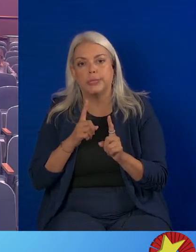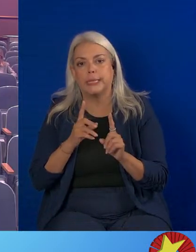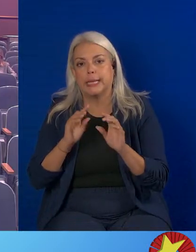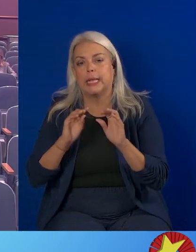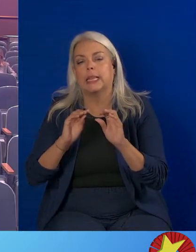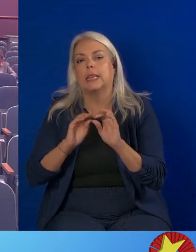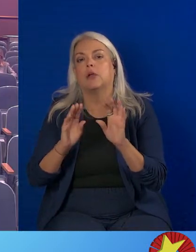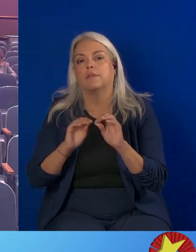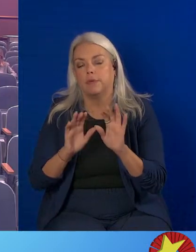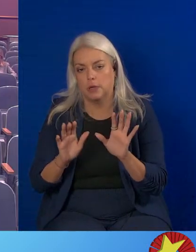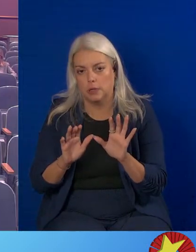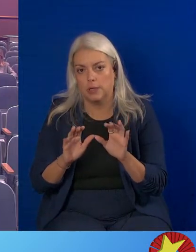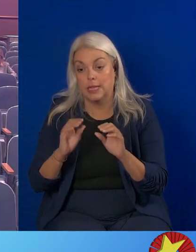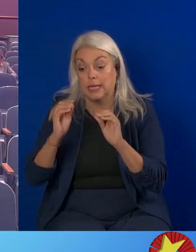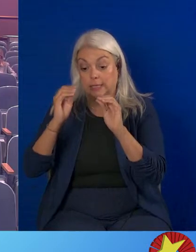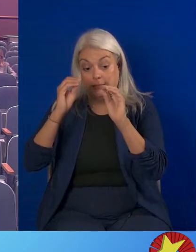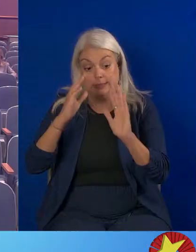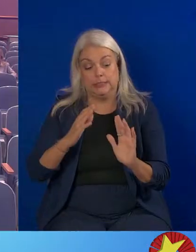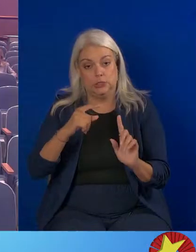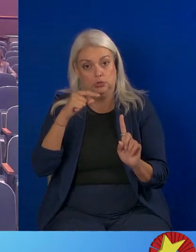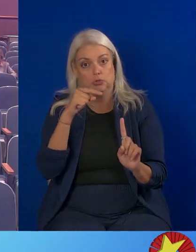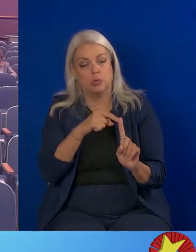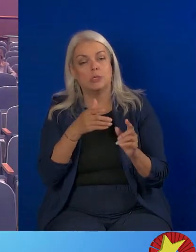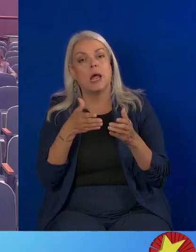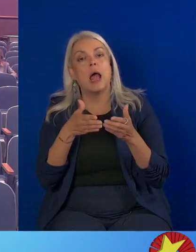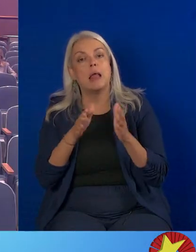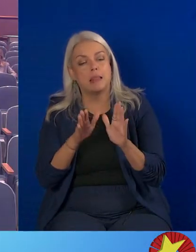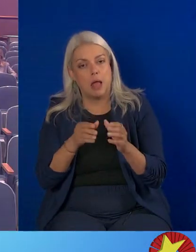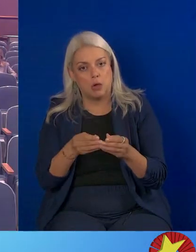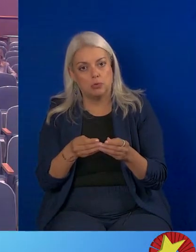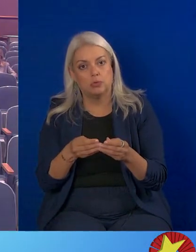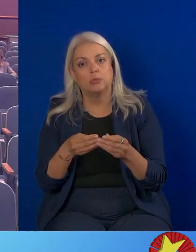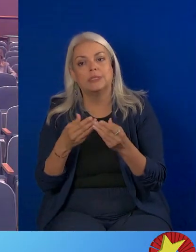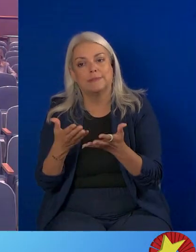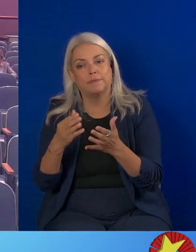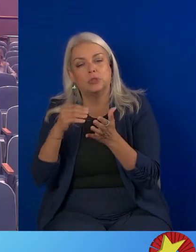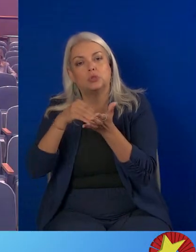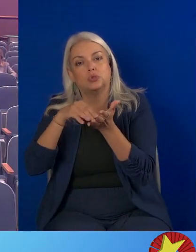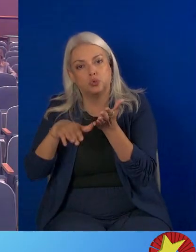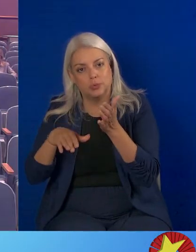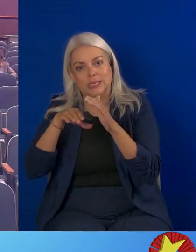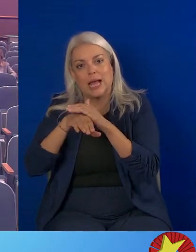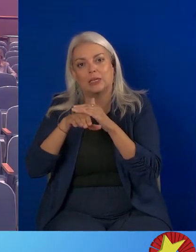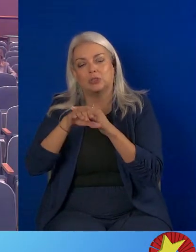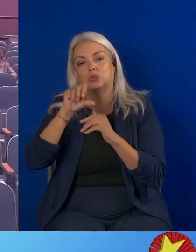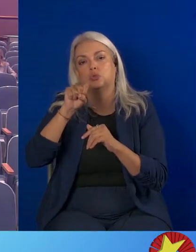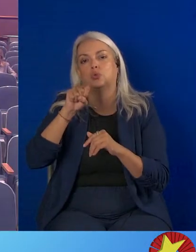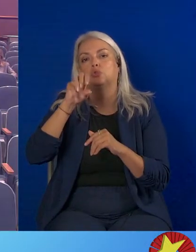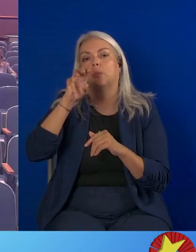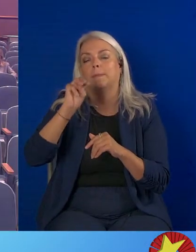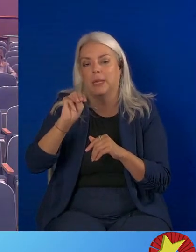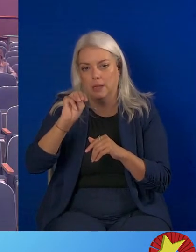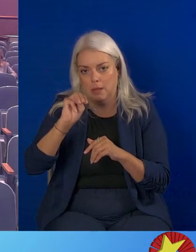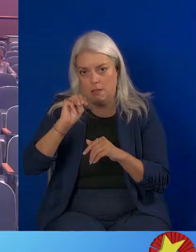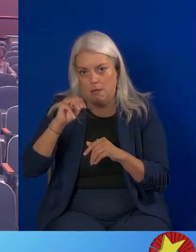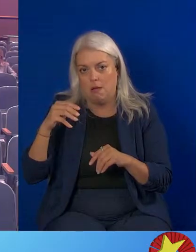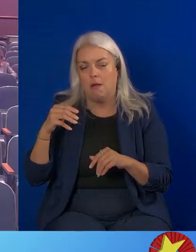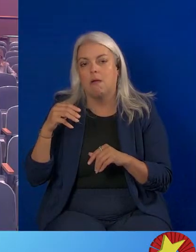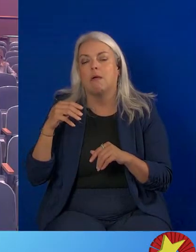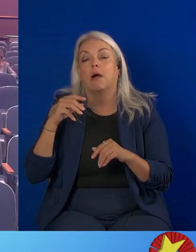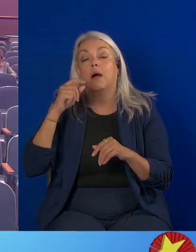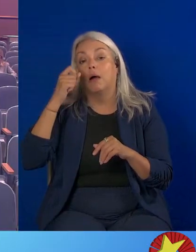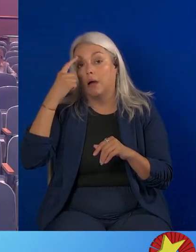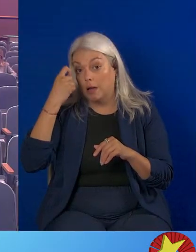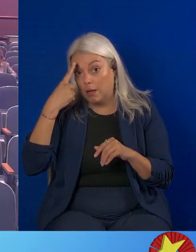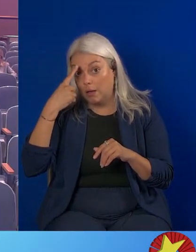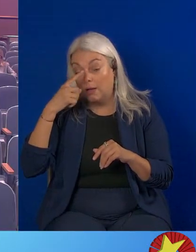clarifying that teachers are allowed to give students access to social media platforms, but only to